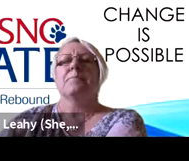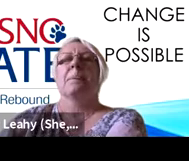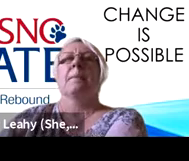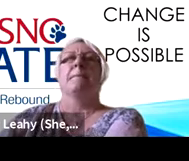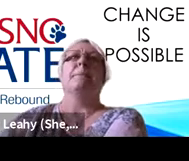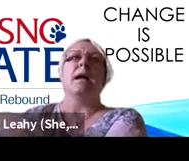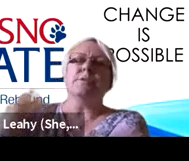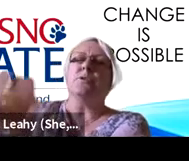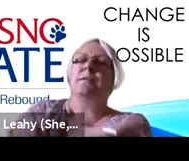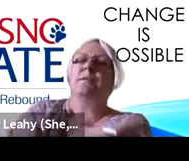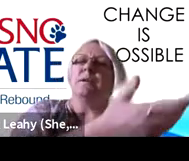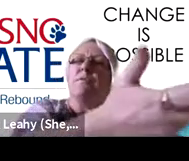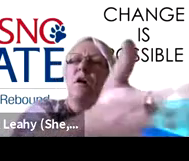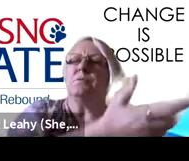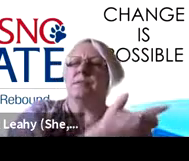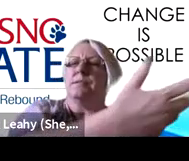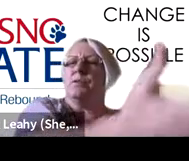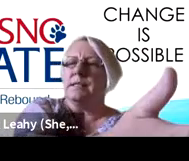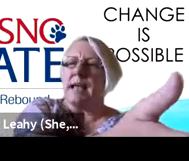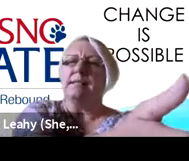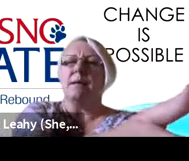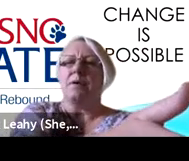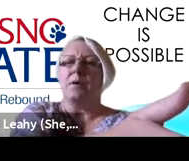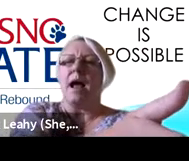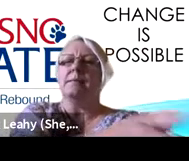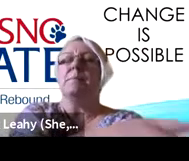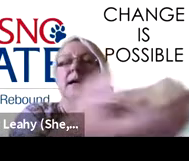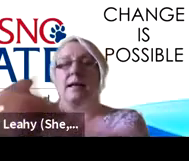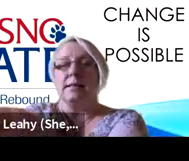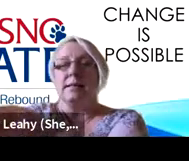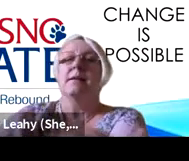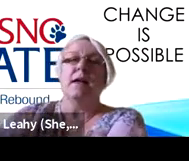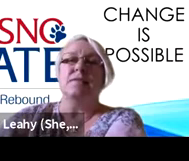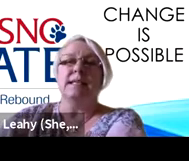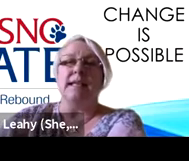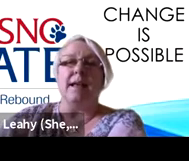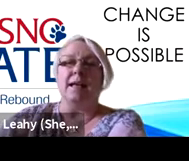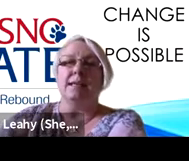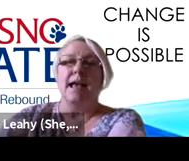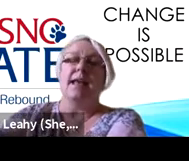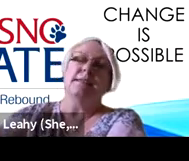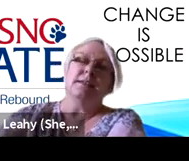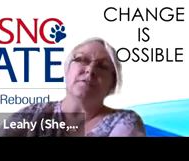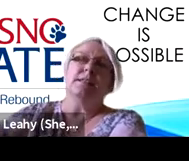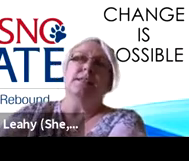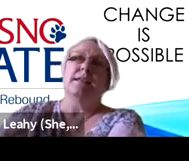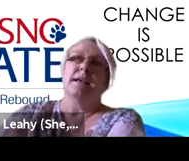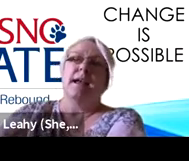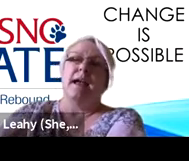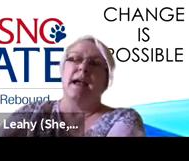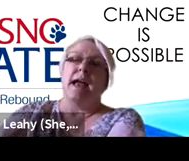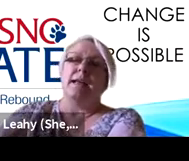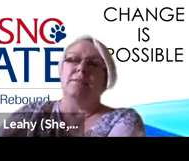expertise. But I also need to be involved with these students as they progress because of the deadlines and the